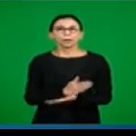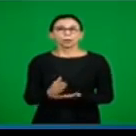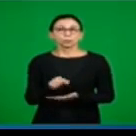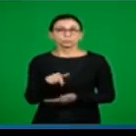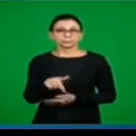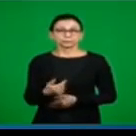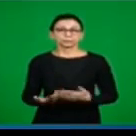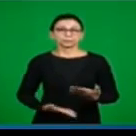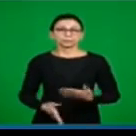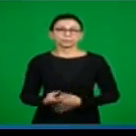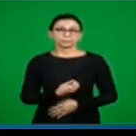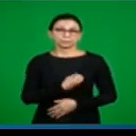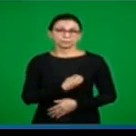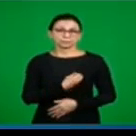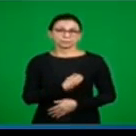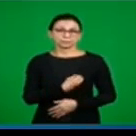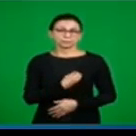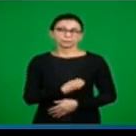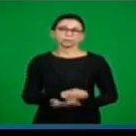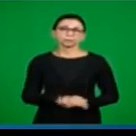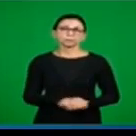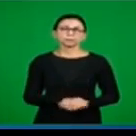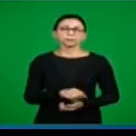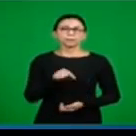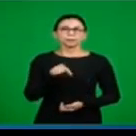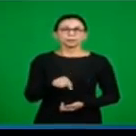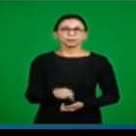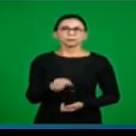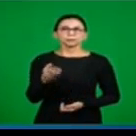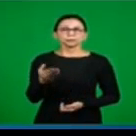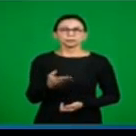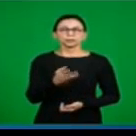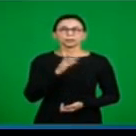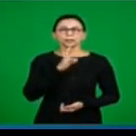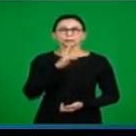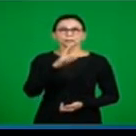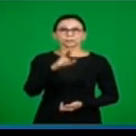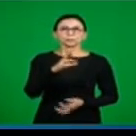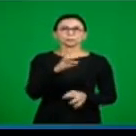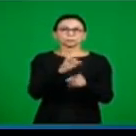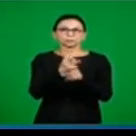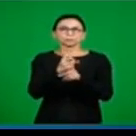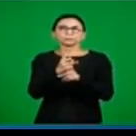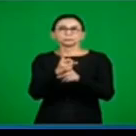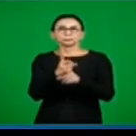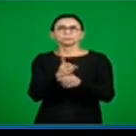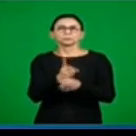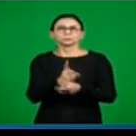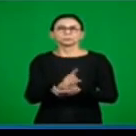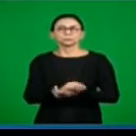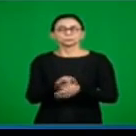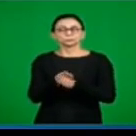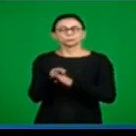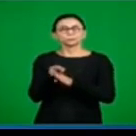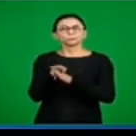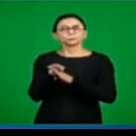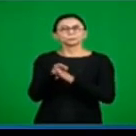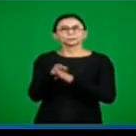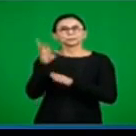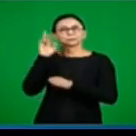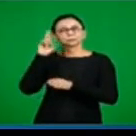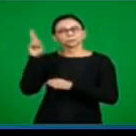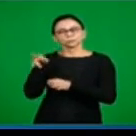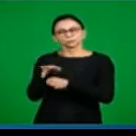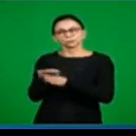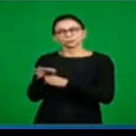Let's see the brand who are participating with us. We have someone that already found here the answer to the recommendation